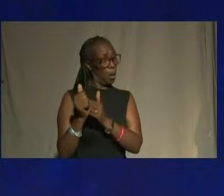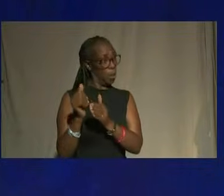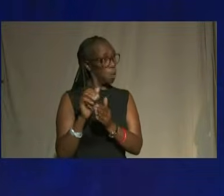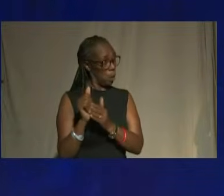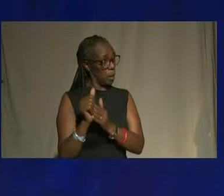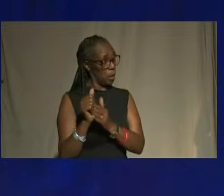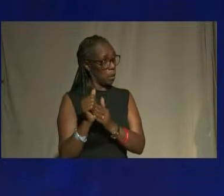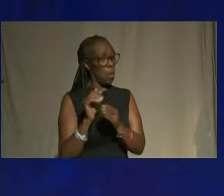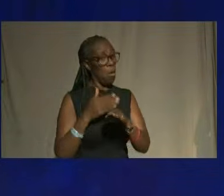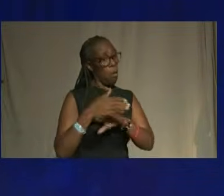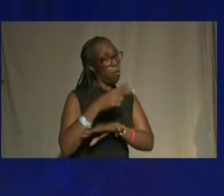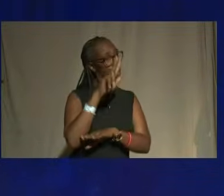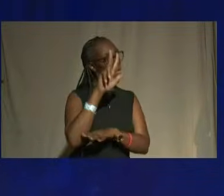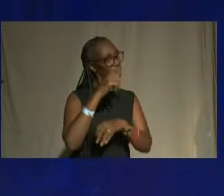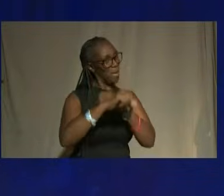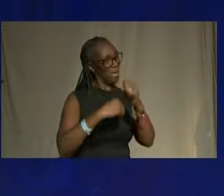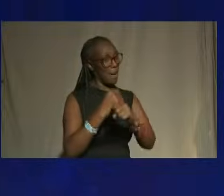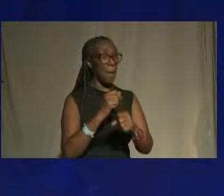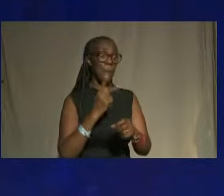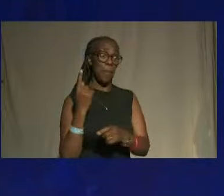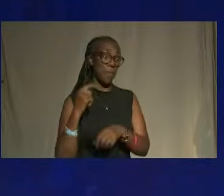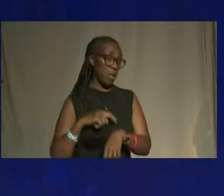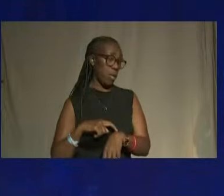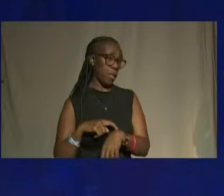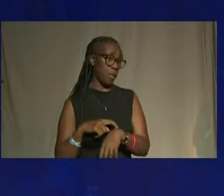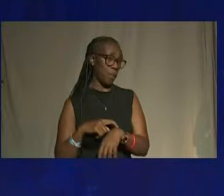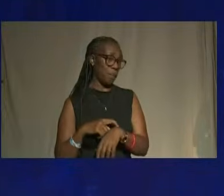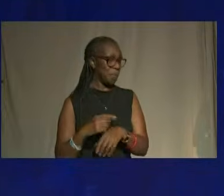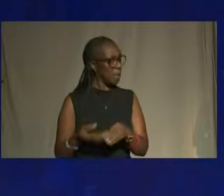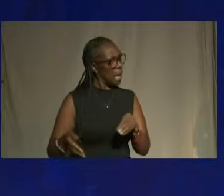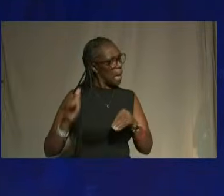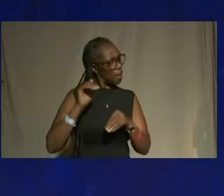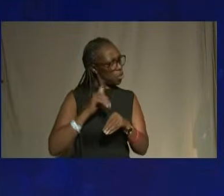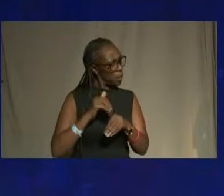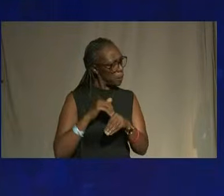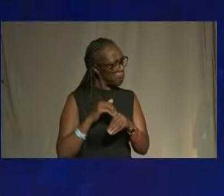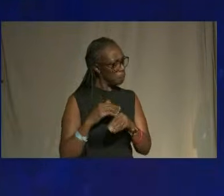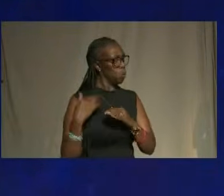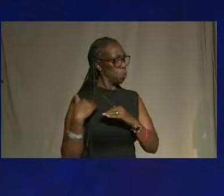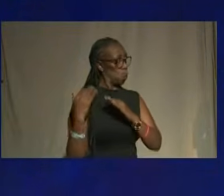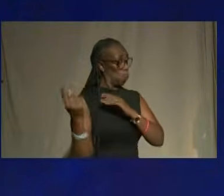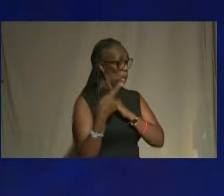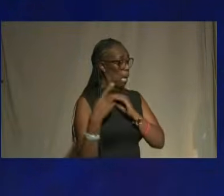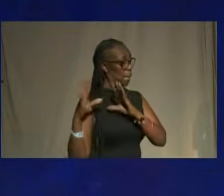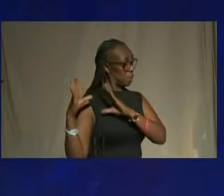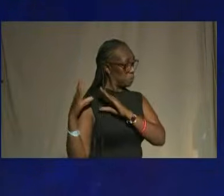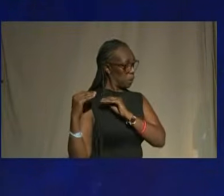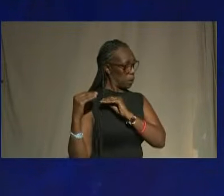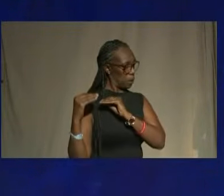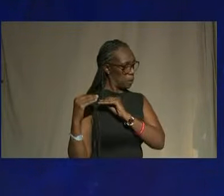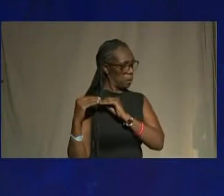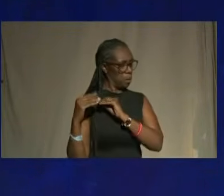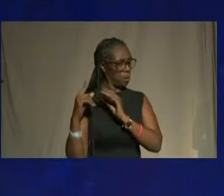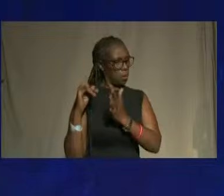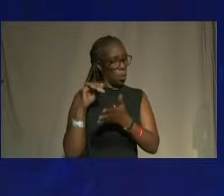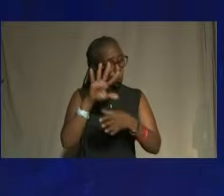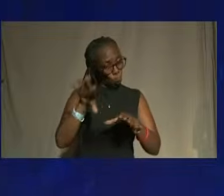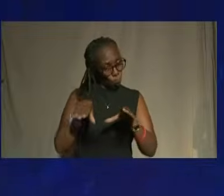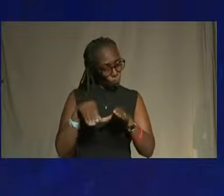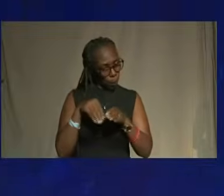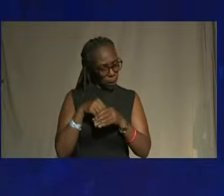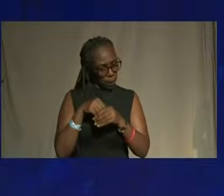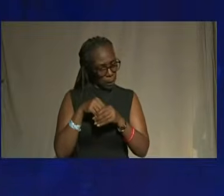period. Additionally, we expect within the envelope that exists in the budget has 4